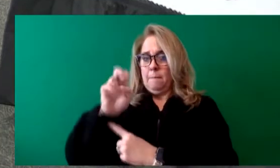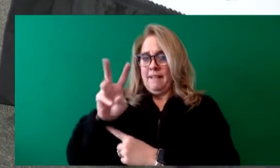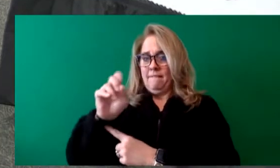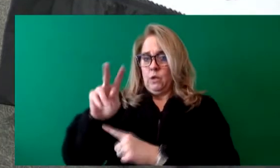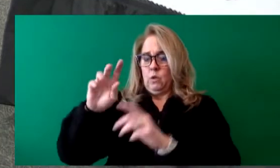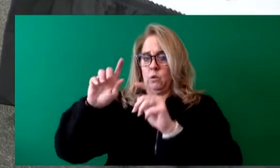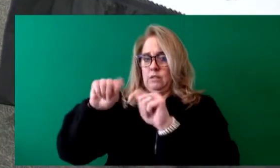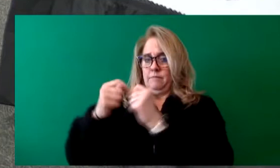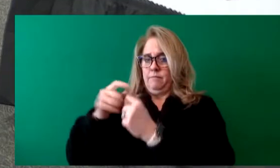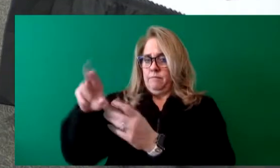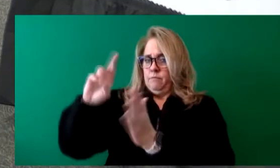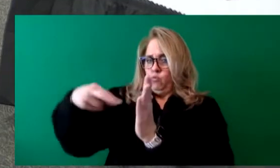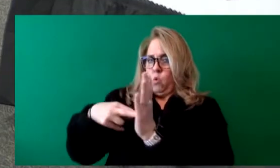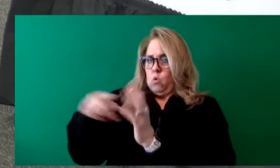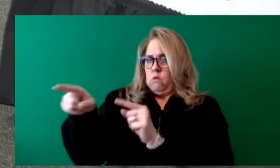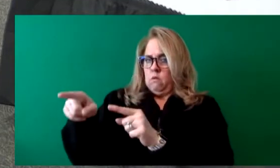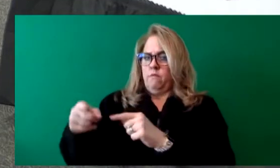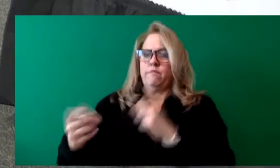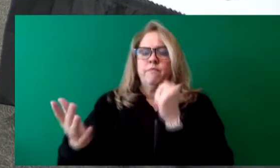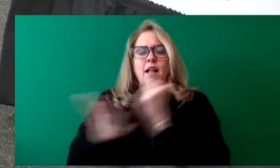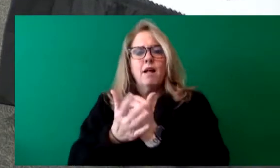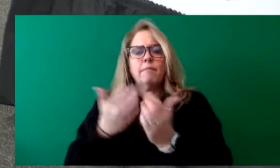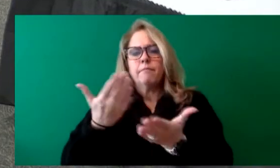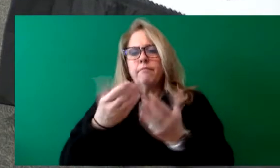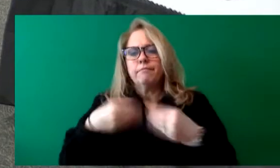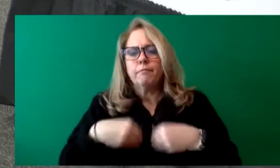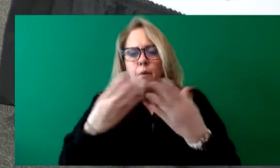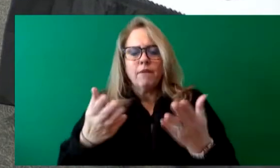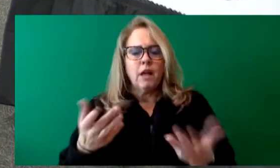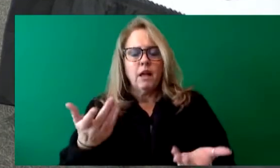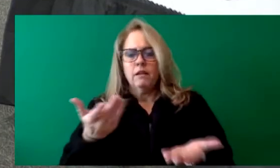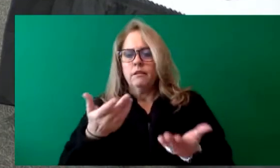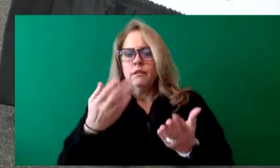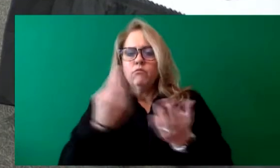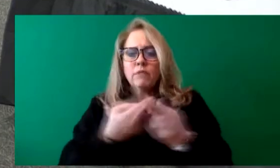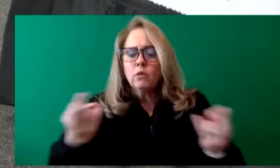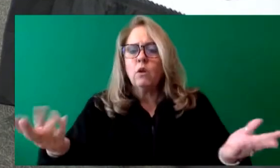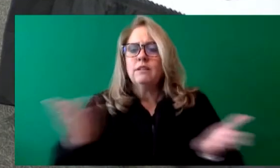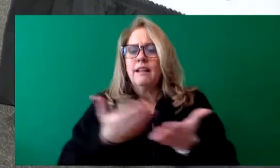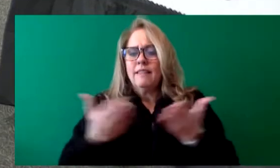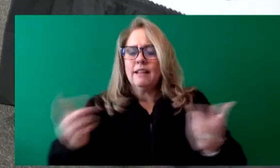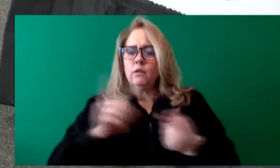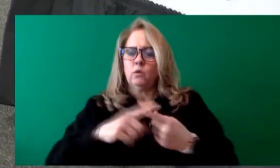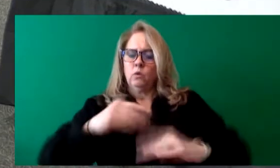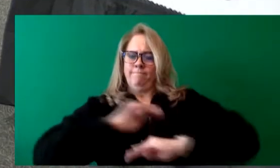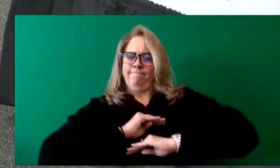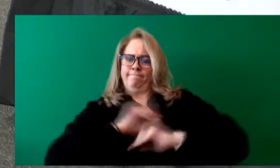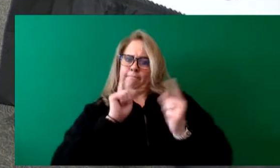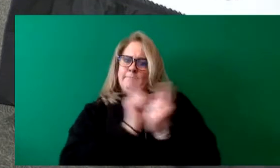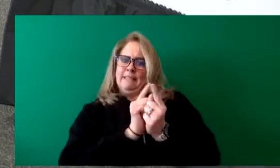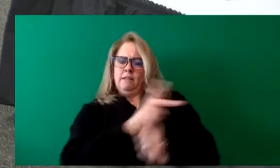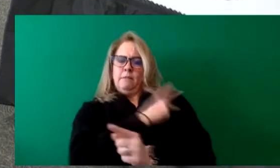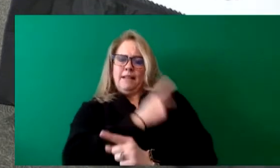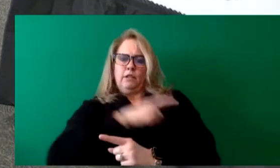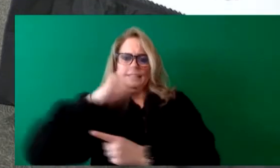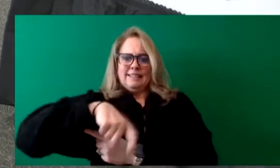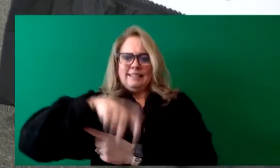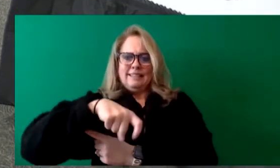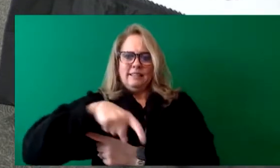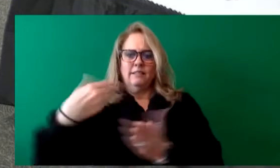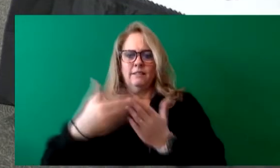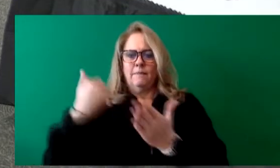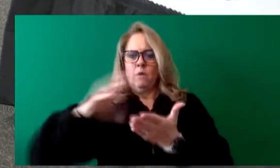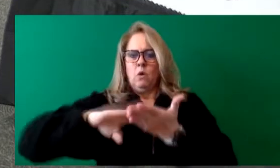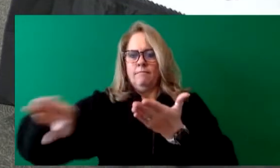and resources to meet the needs of the community. Ty was a critical partner in crafting a unique model to help